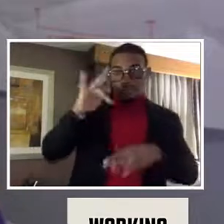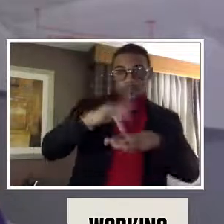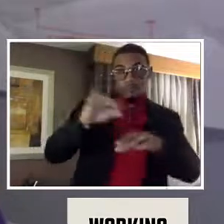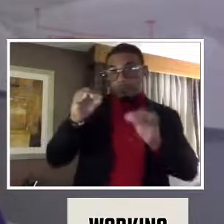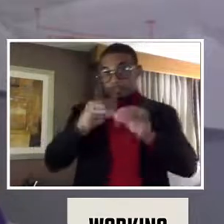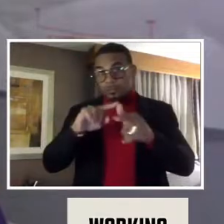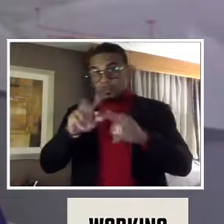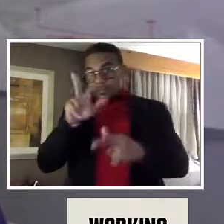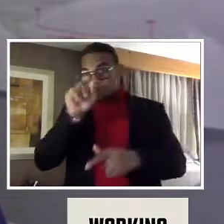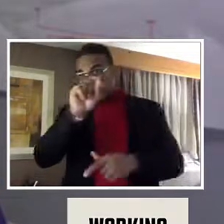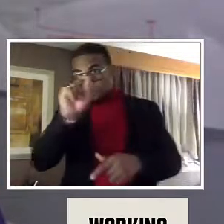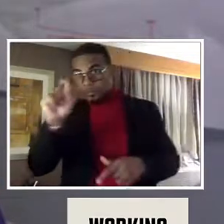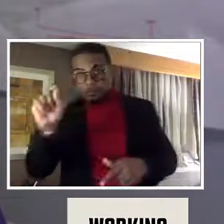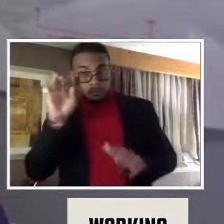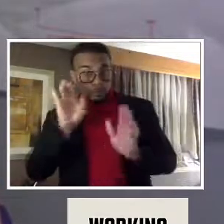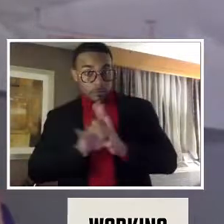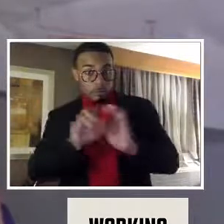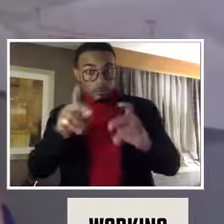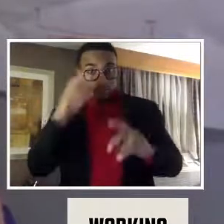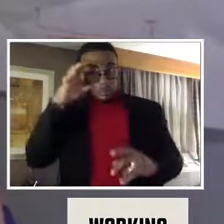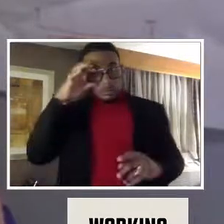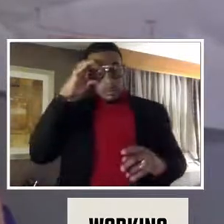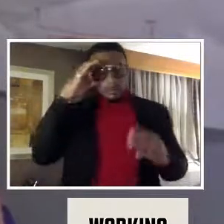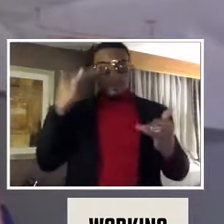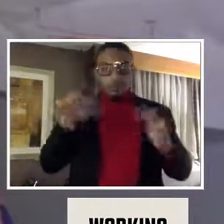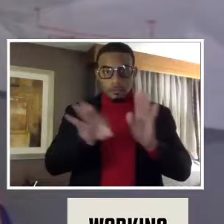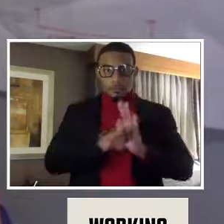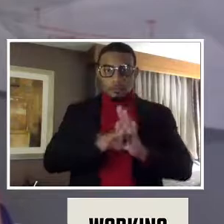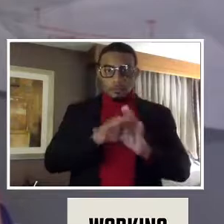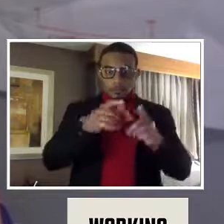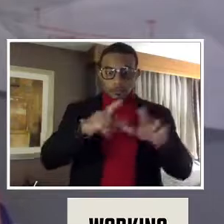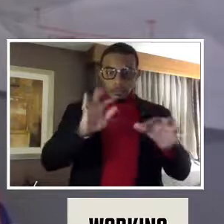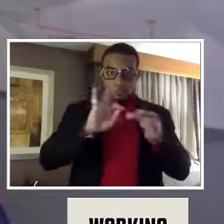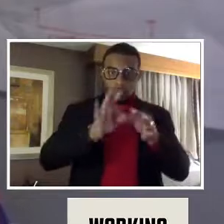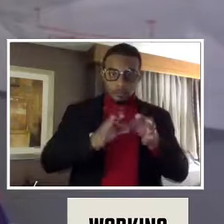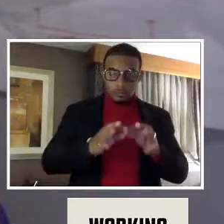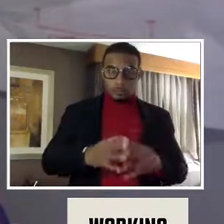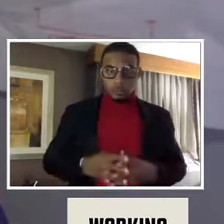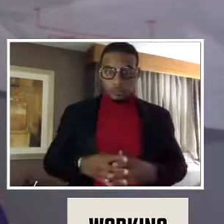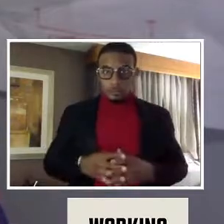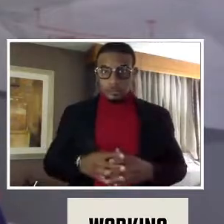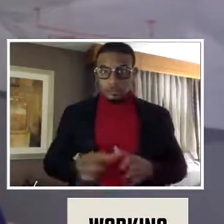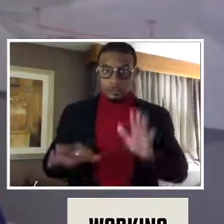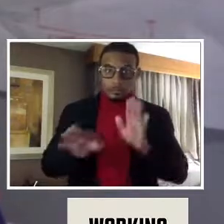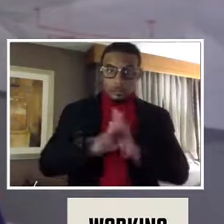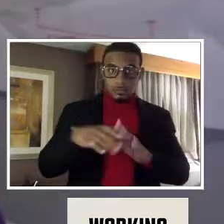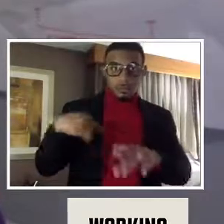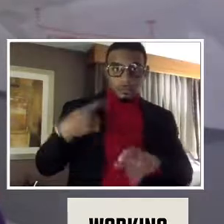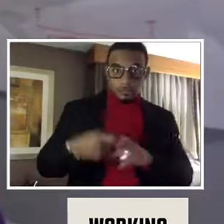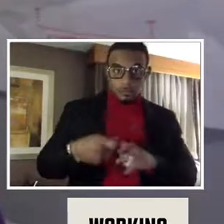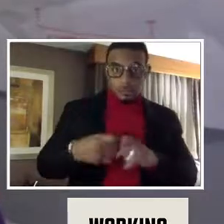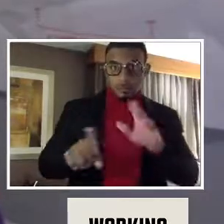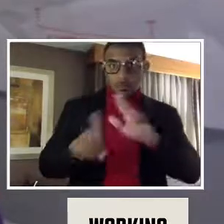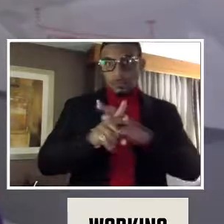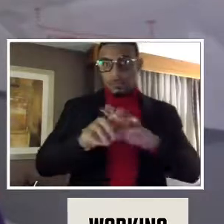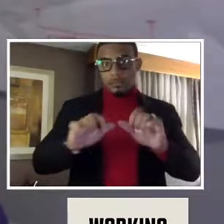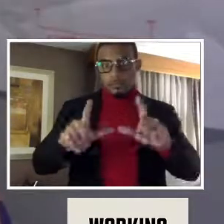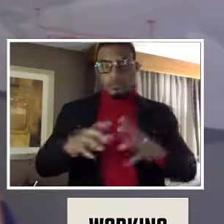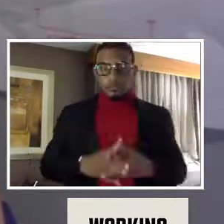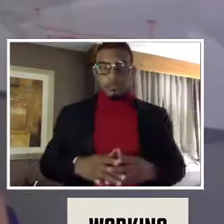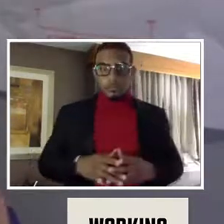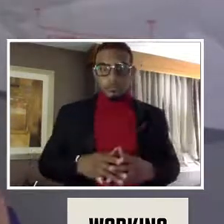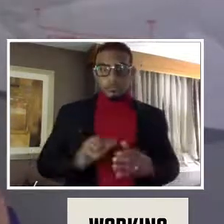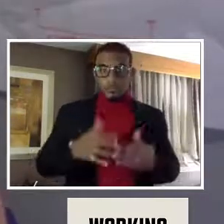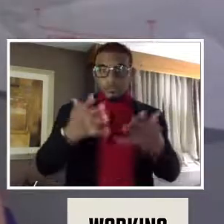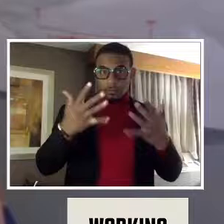or 3 dots icon. Now select Language Interpretation and choose Spanish in the pop-up.